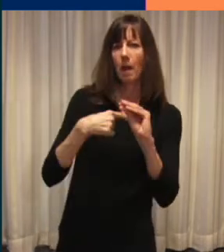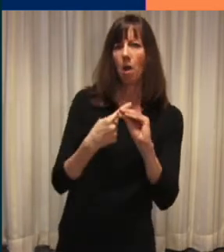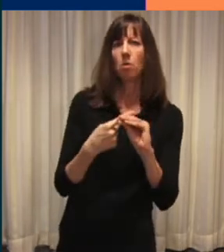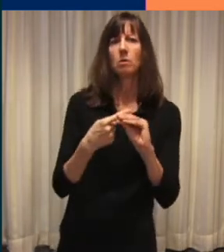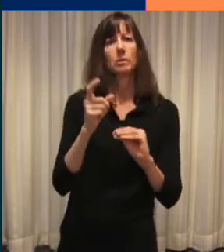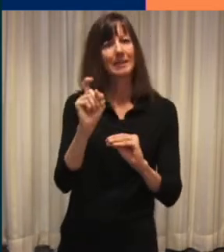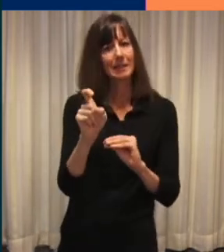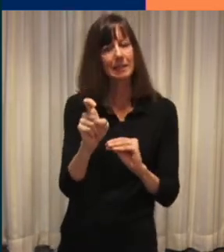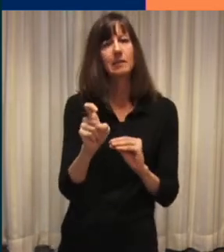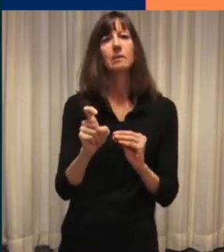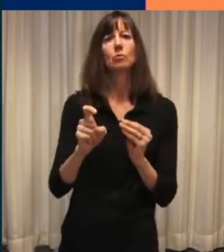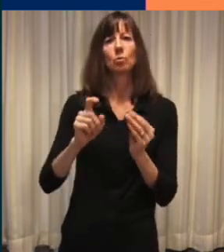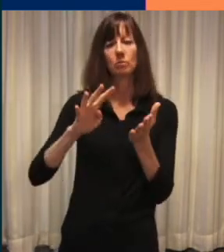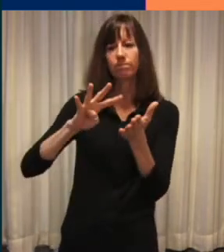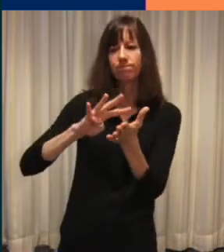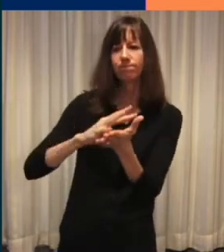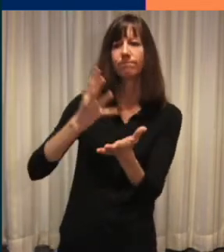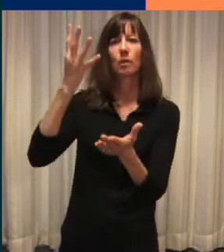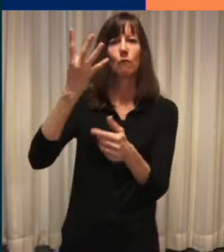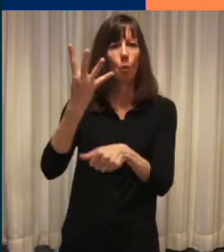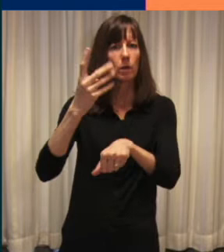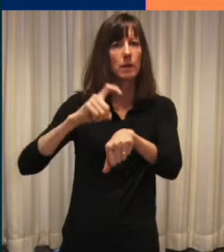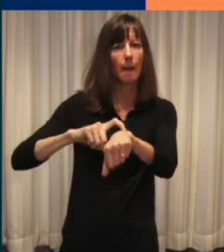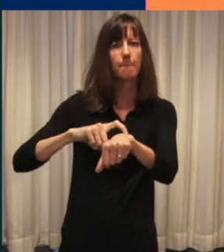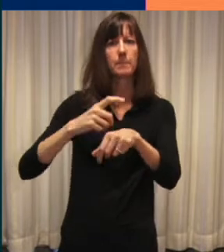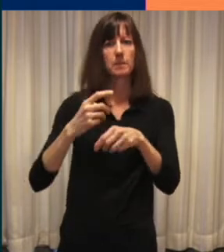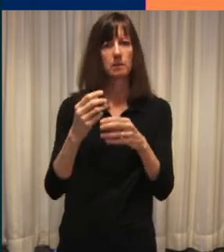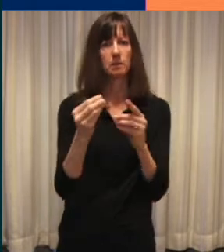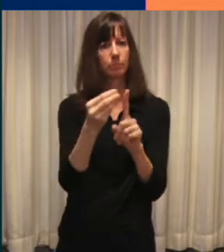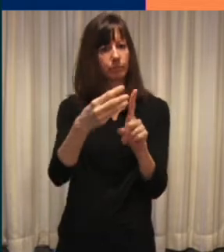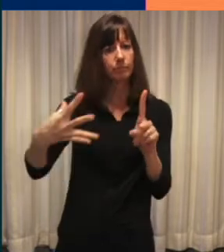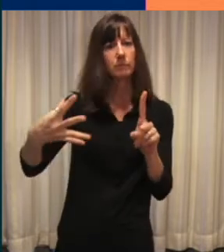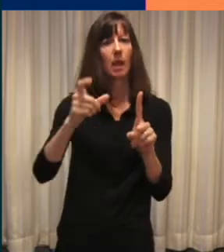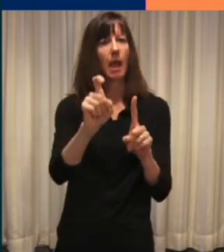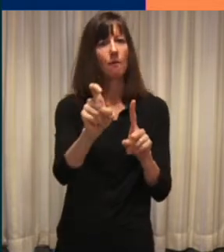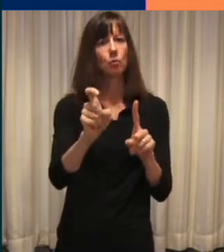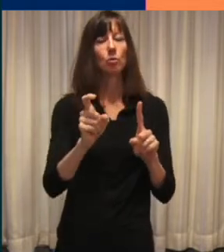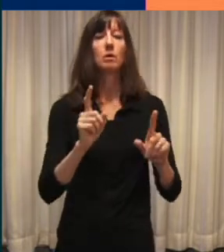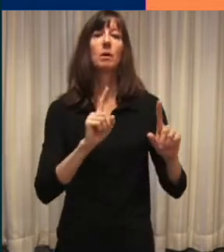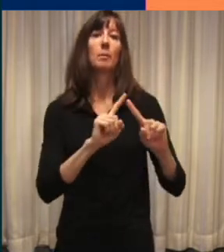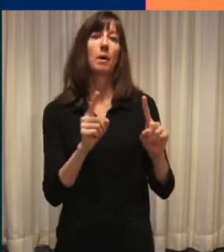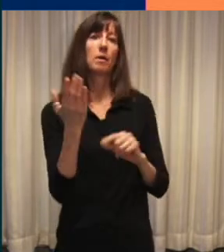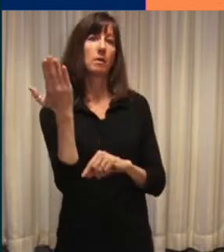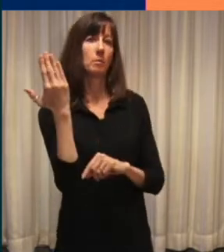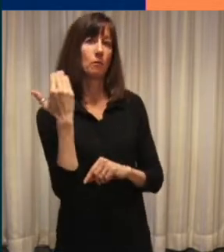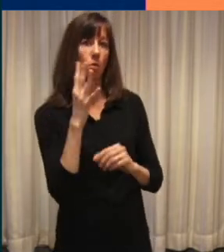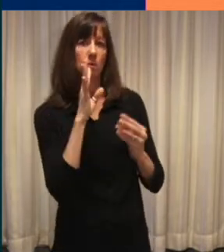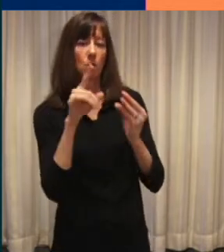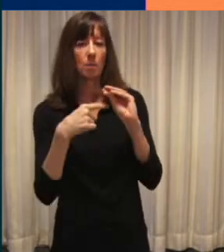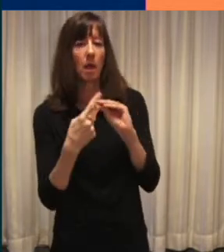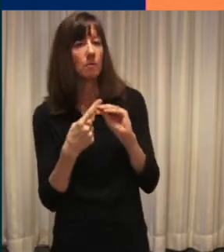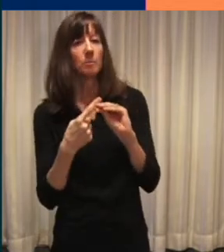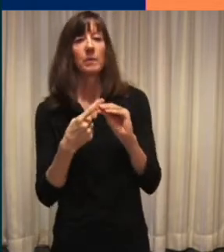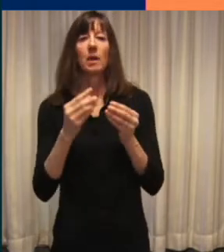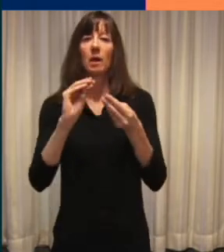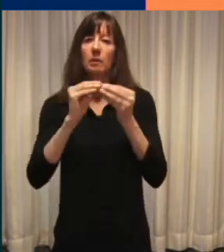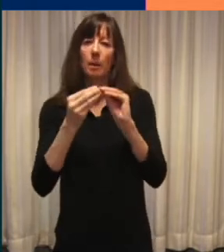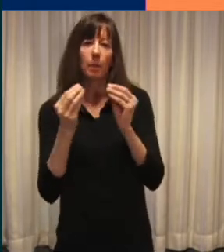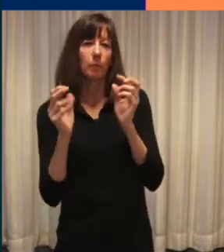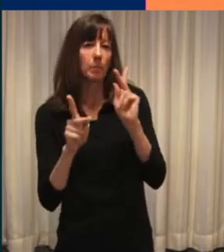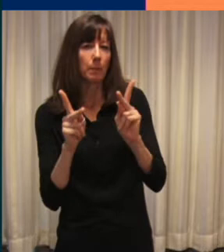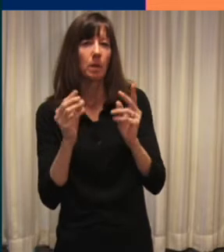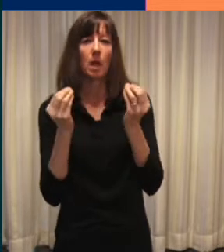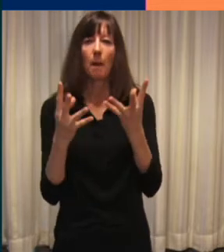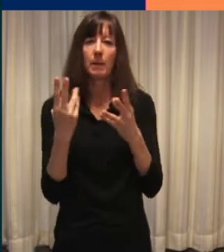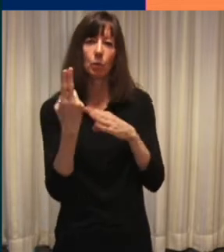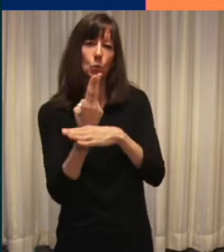beds, ventilators, but what I haven't talked about is the number of folks we currently have using the system and where we think that's going. So that's really what this chart